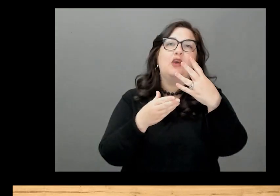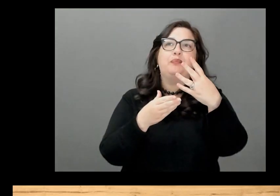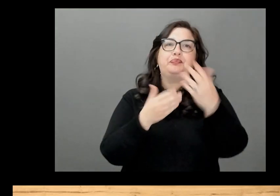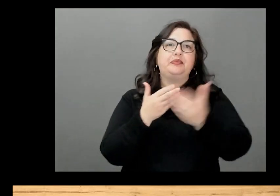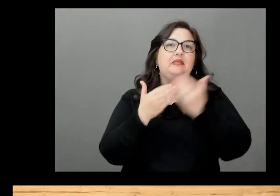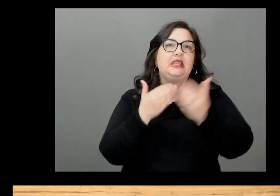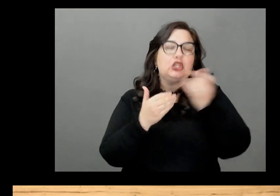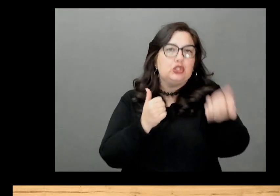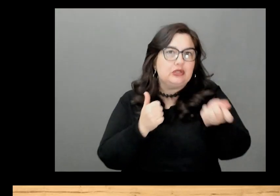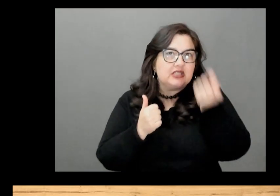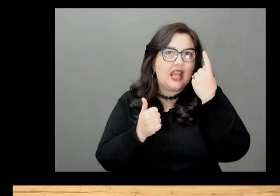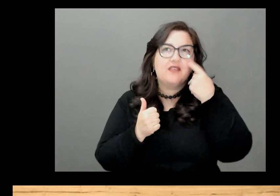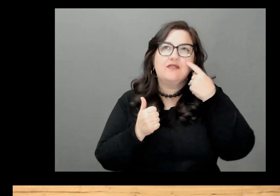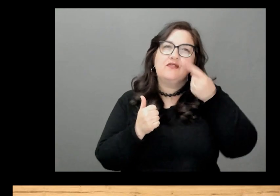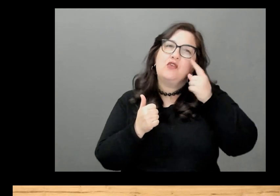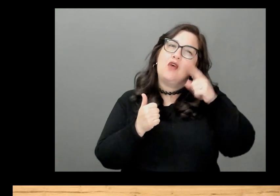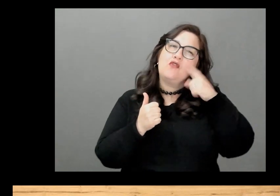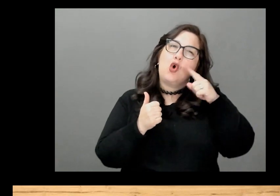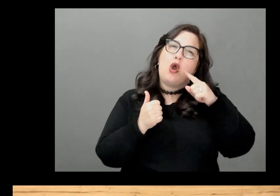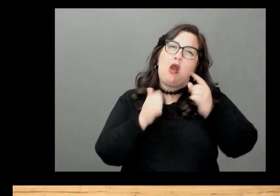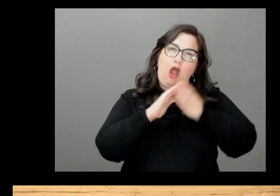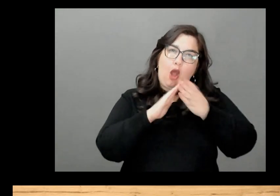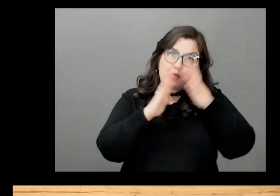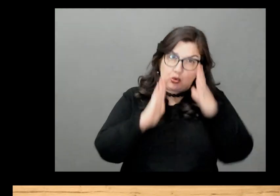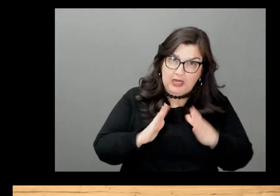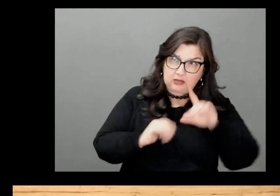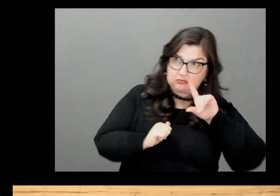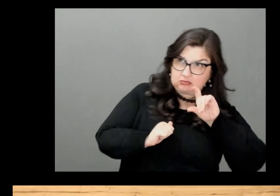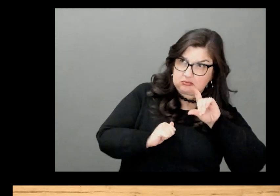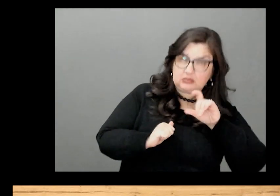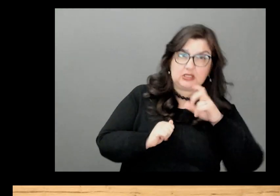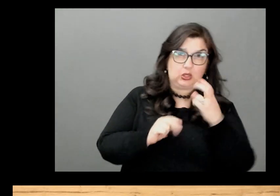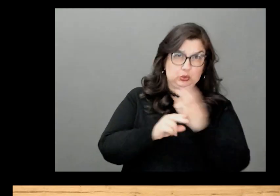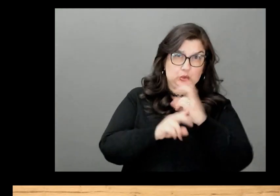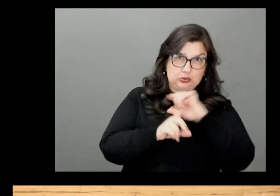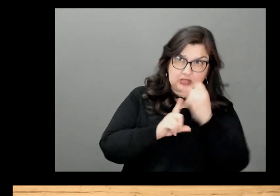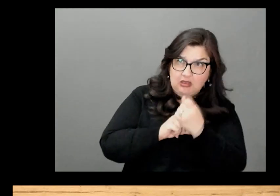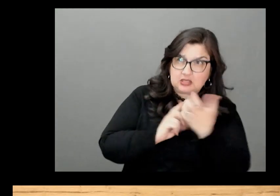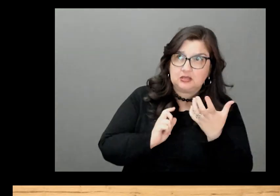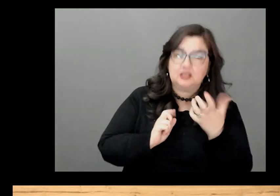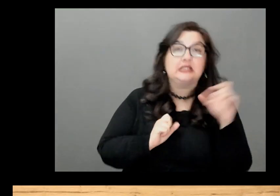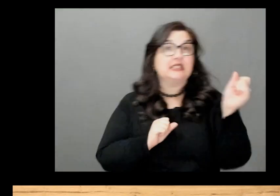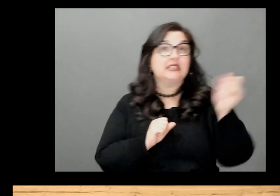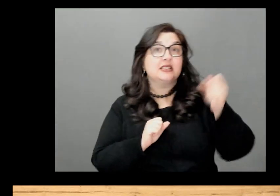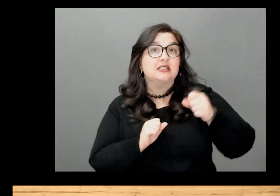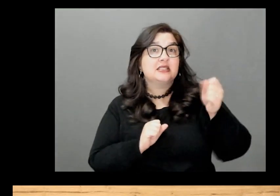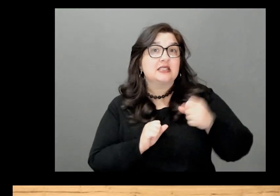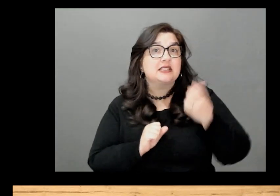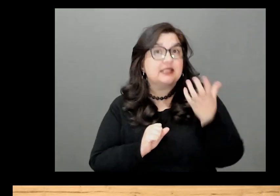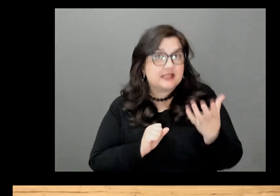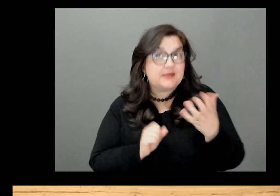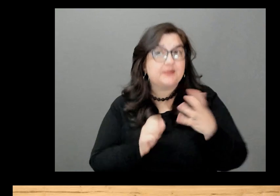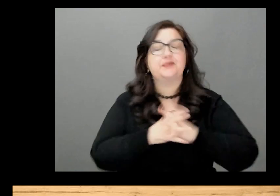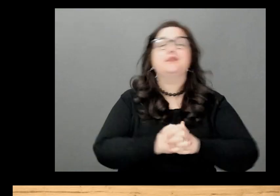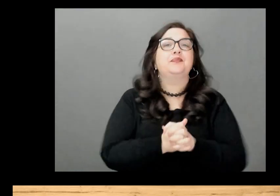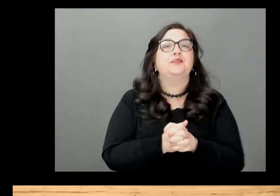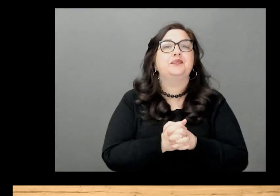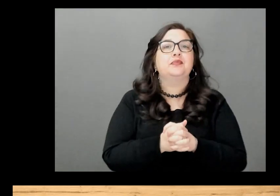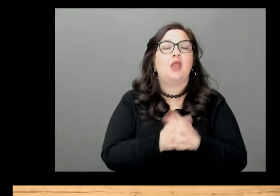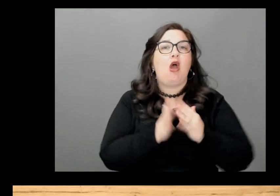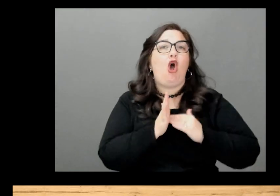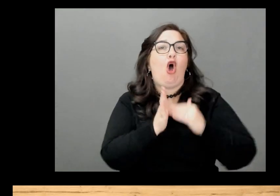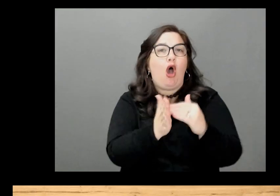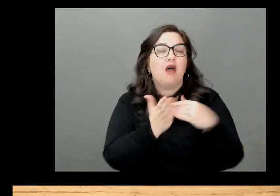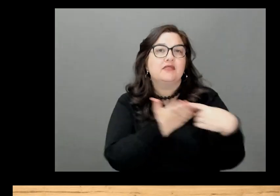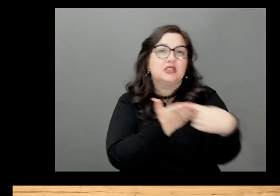digest for operators. Is that a valid use case? Yeah, it's so we often talk